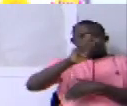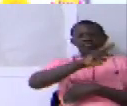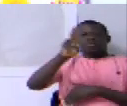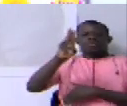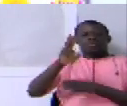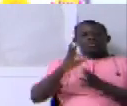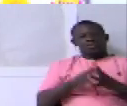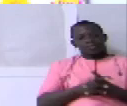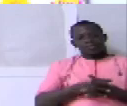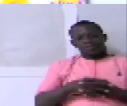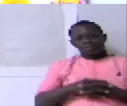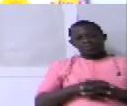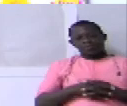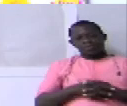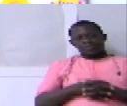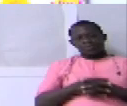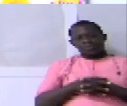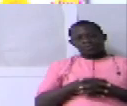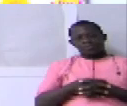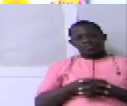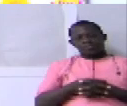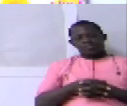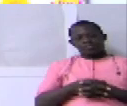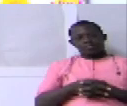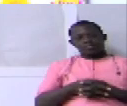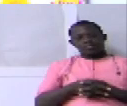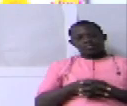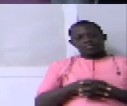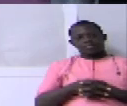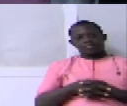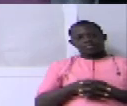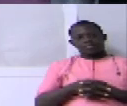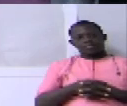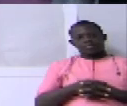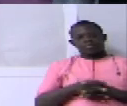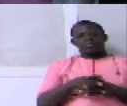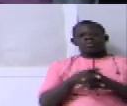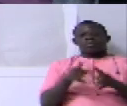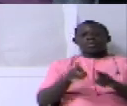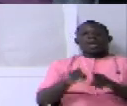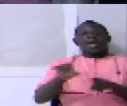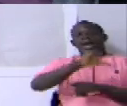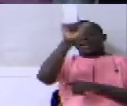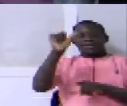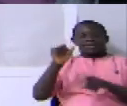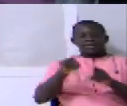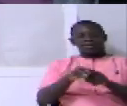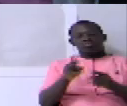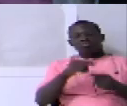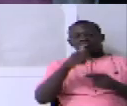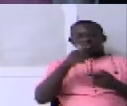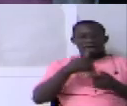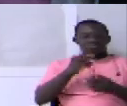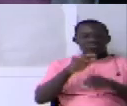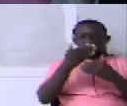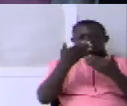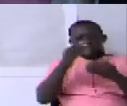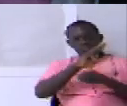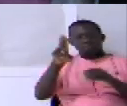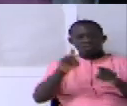si tambi tan nim fulola anyanta kanya na tan nim fulole ma. And I'm not sure whether earlier on you know,